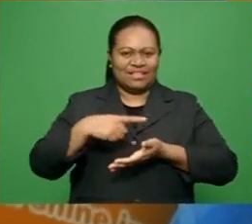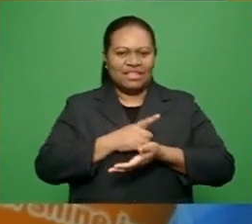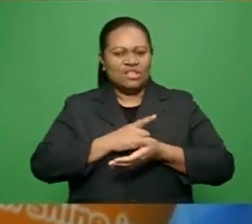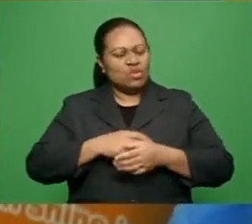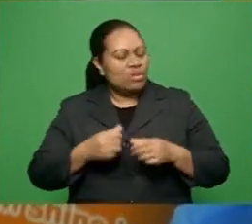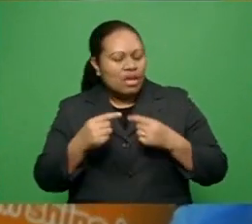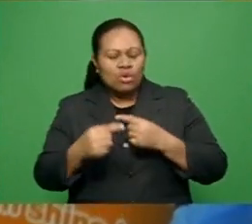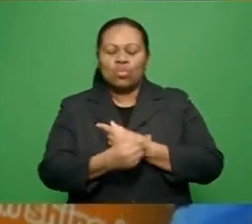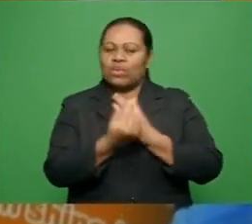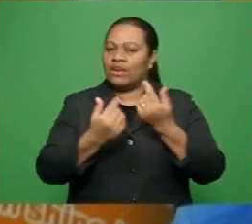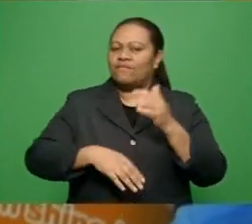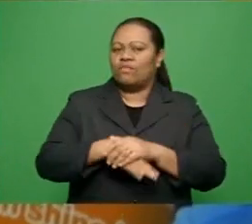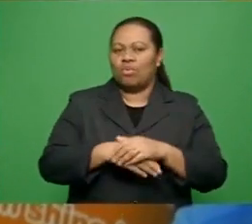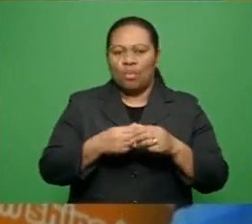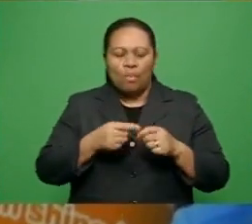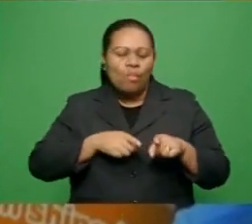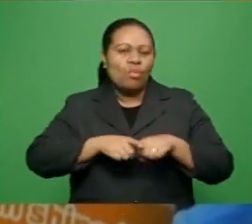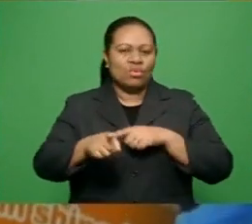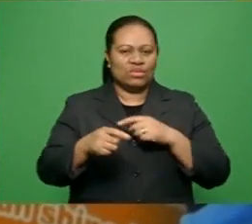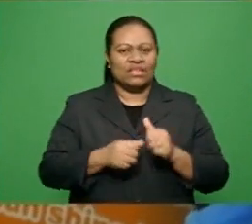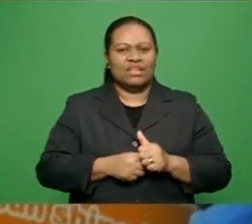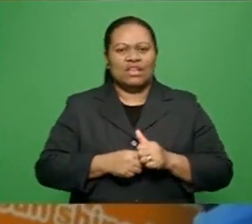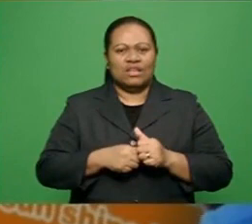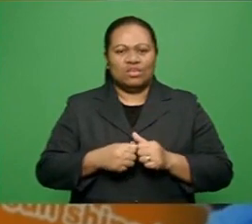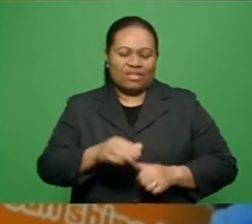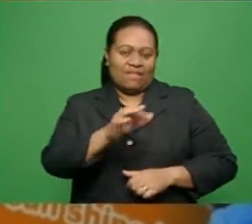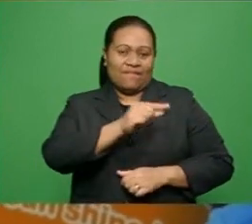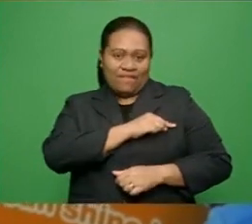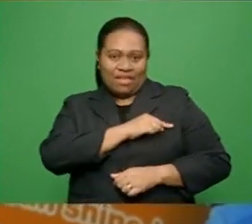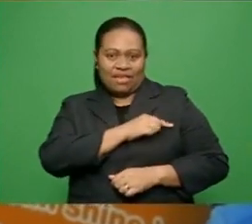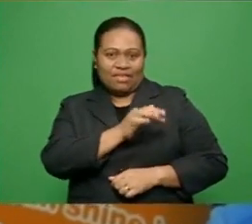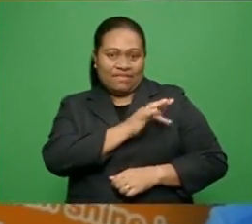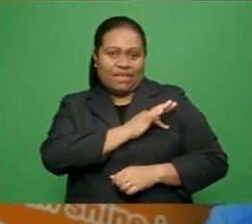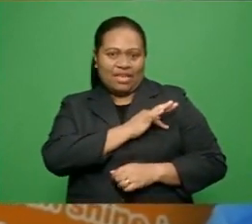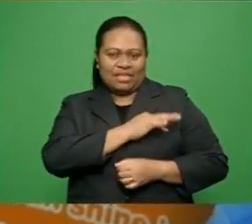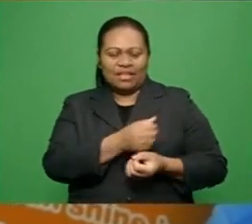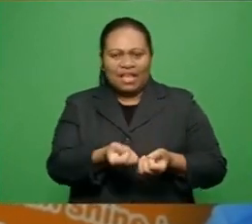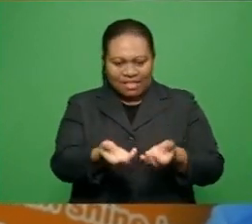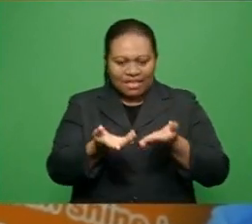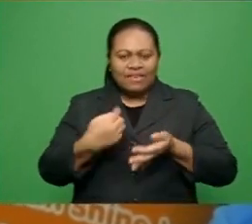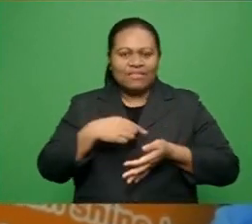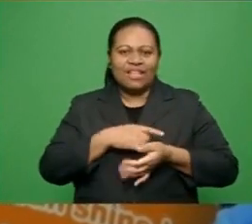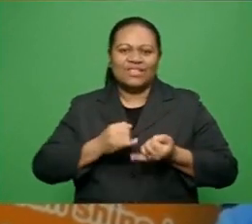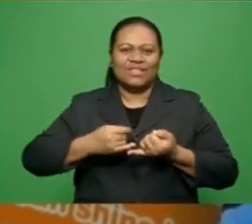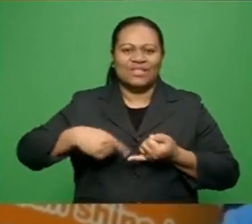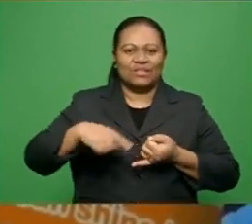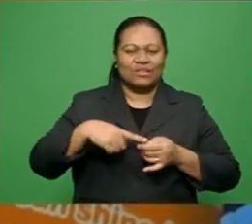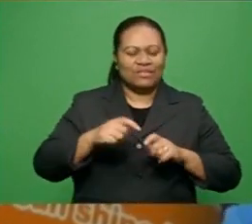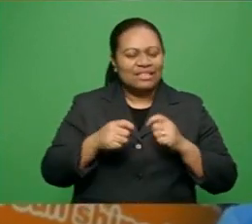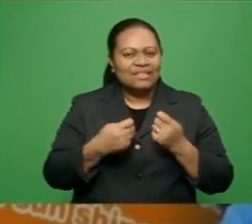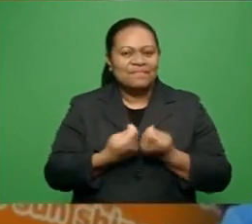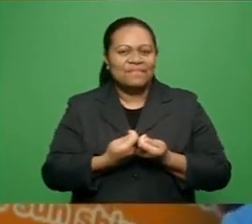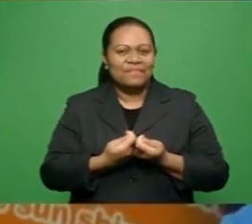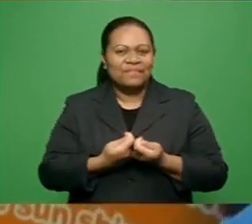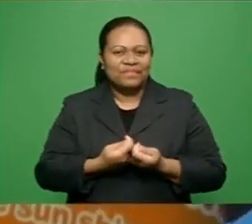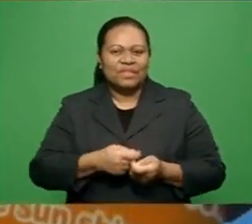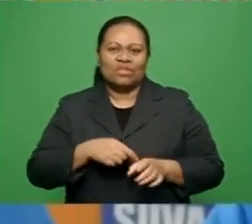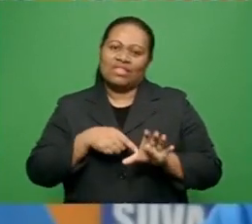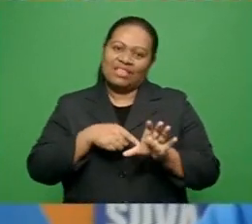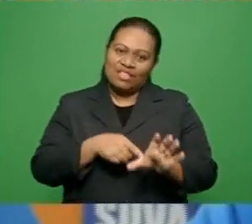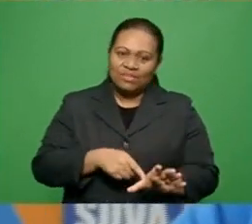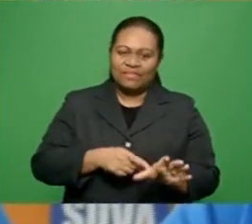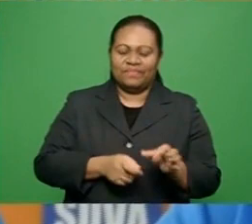grateful, particularly for the commitment, for the faith towards Suva Rugby, for the faith towards the youth of